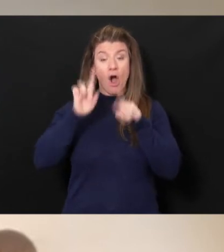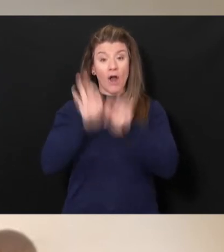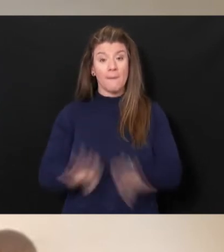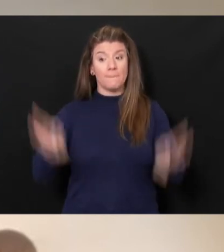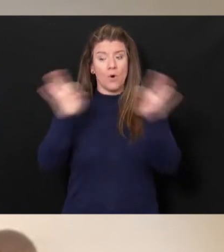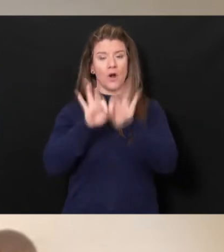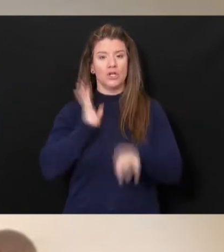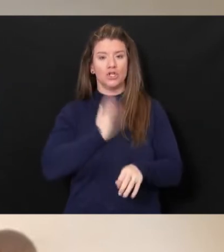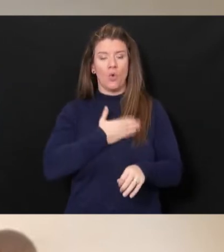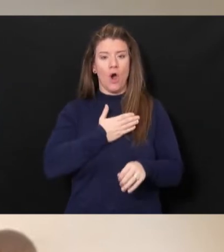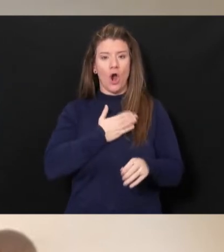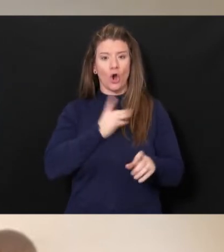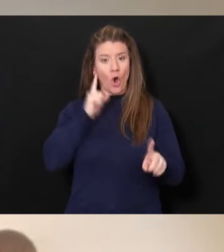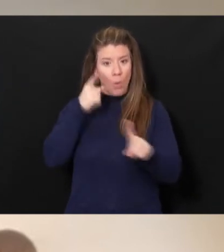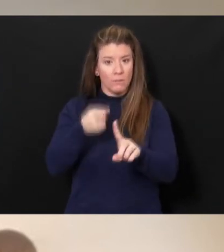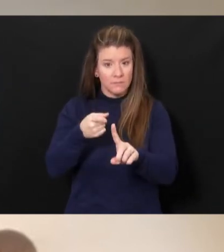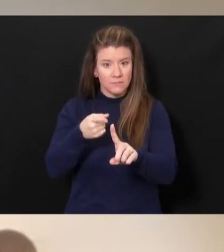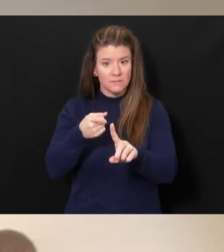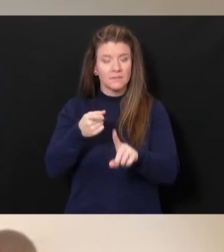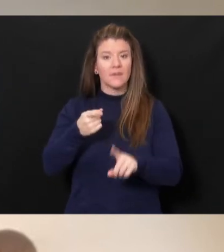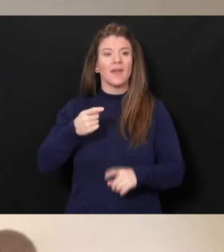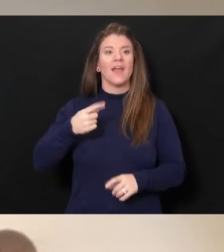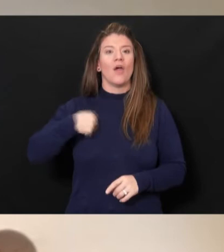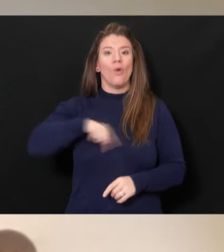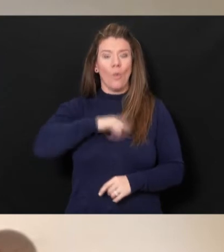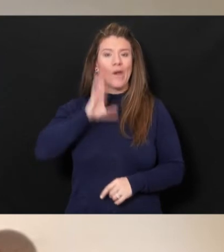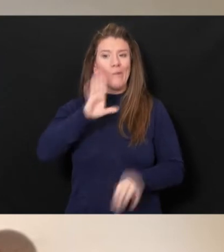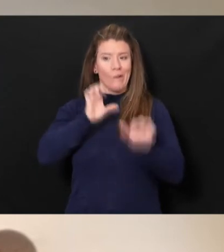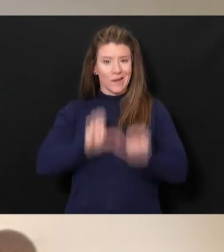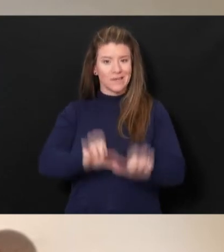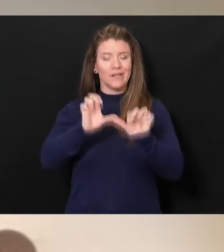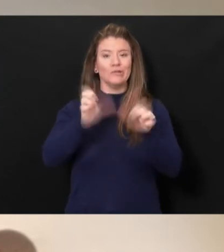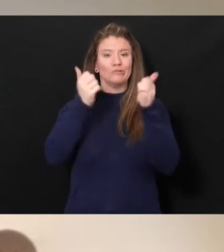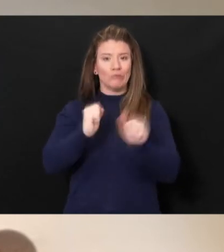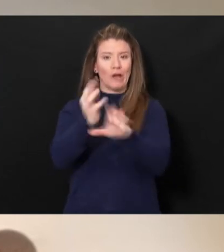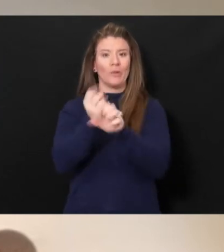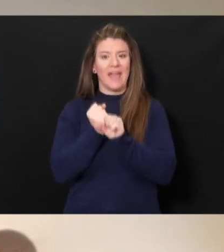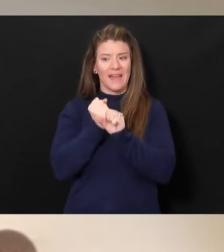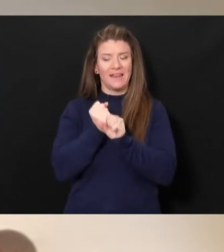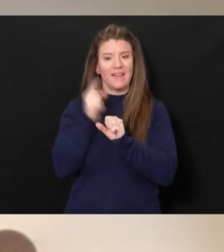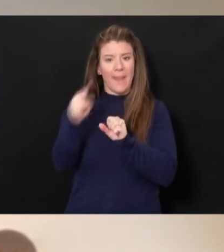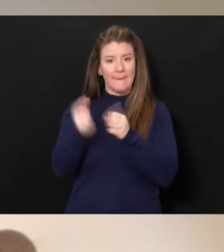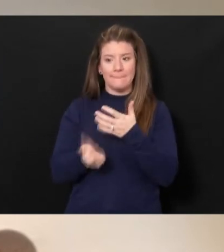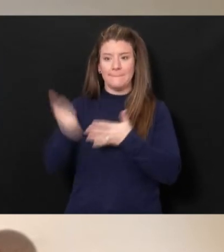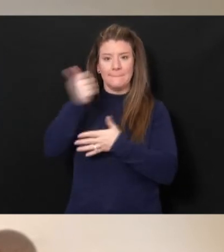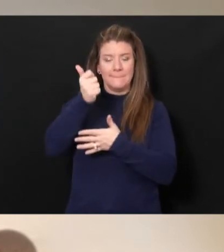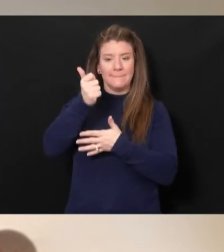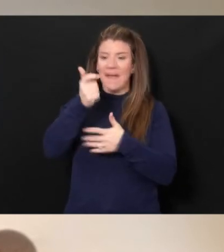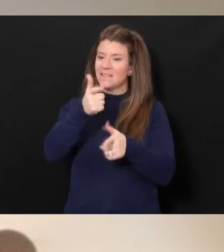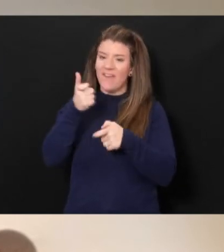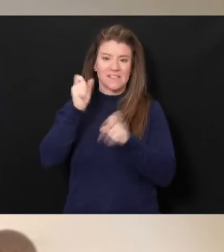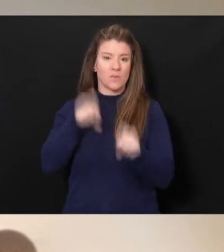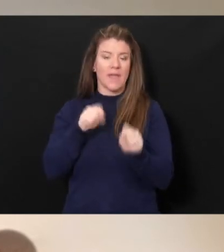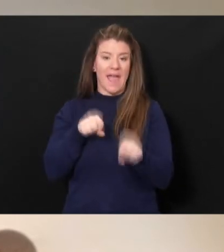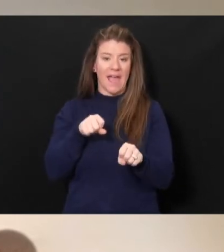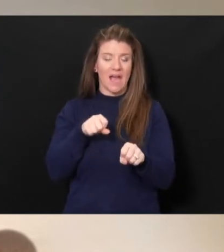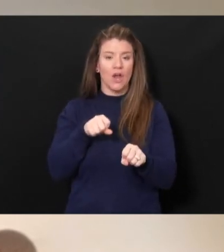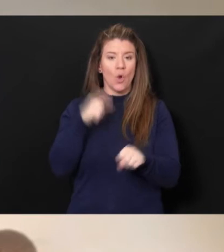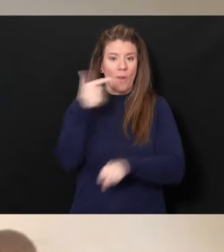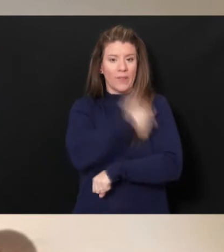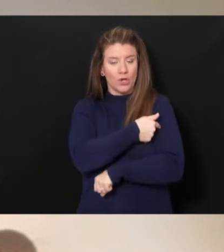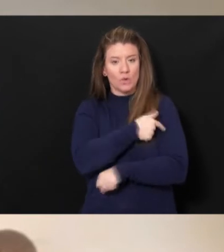our initiative, and we will continue to try to get to them as quickly as we can with the